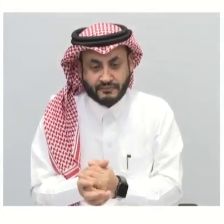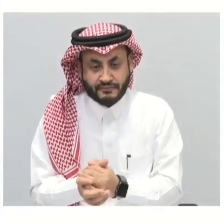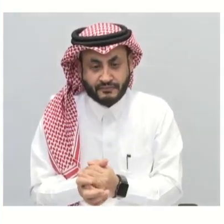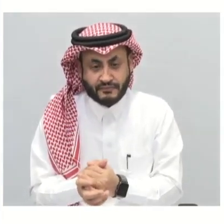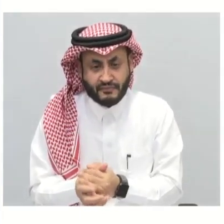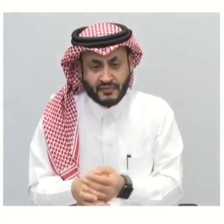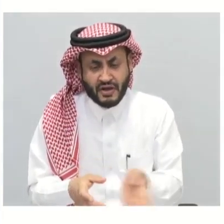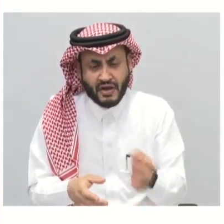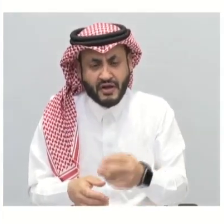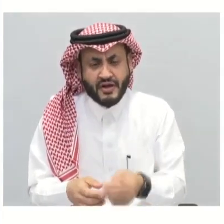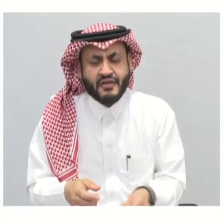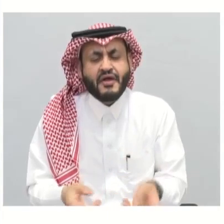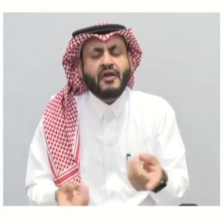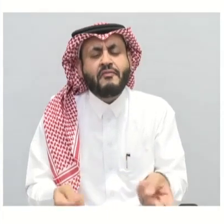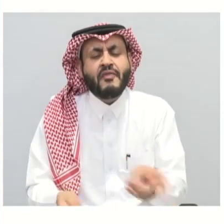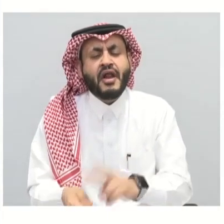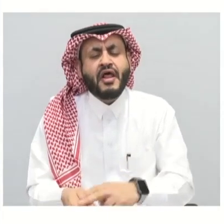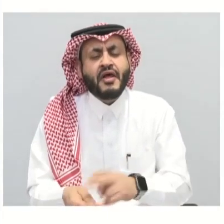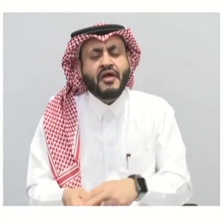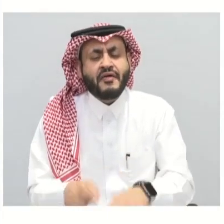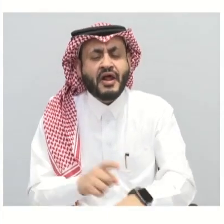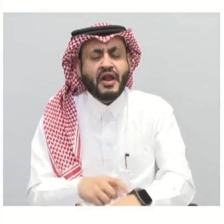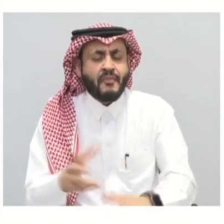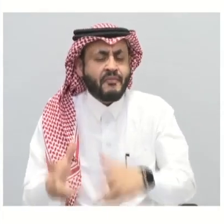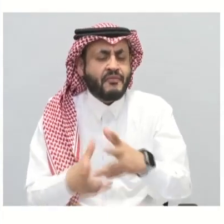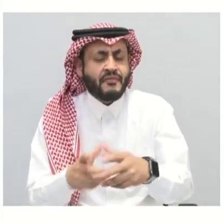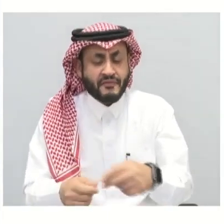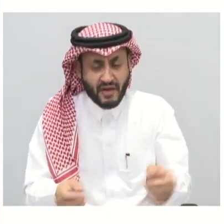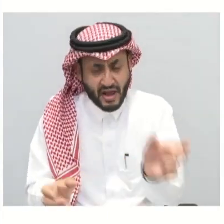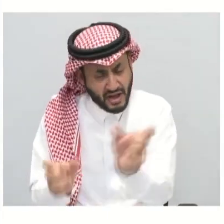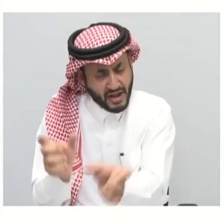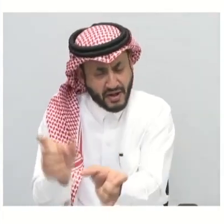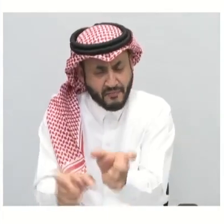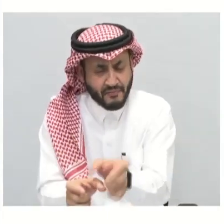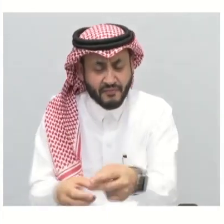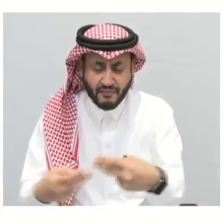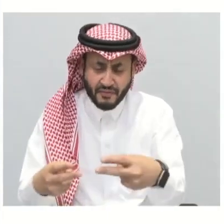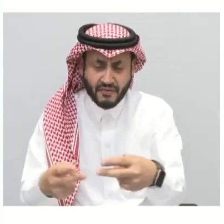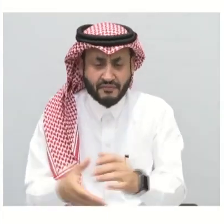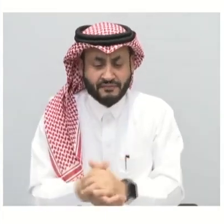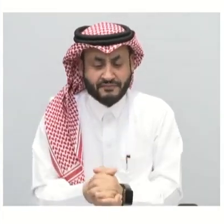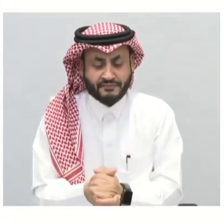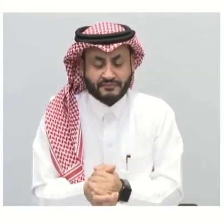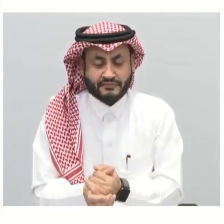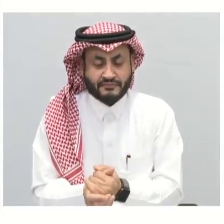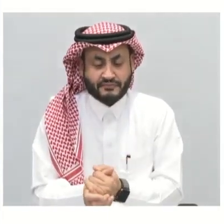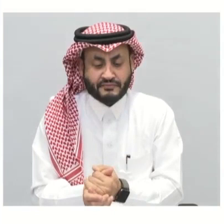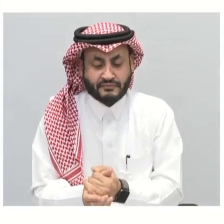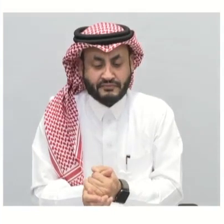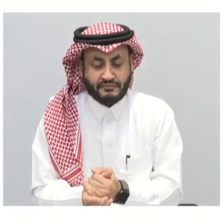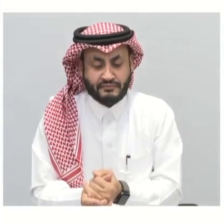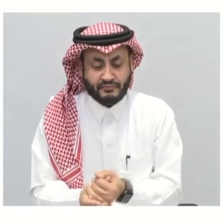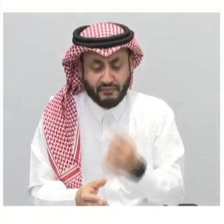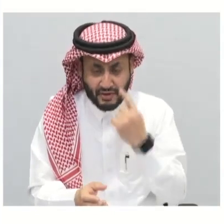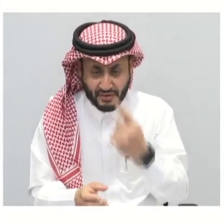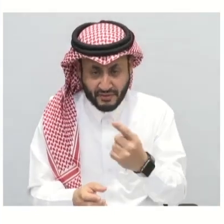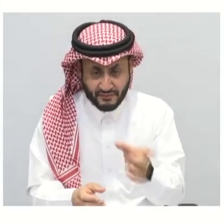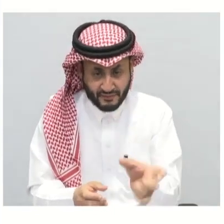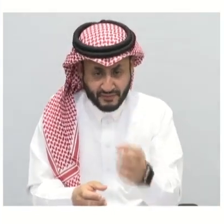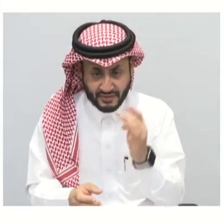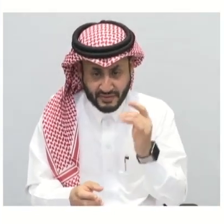extra time expressions that you can use to in using the present progressive. So here more examples. I